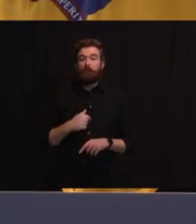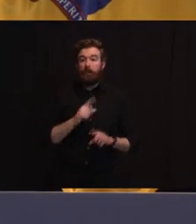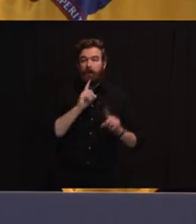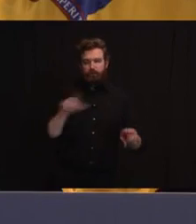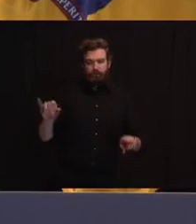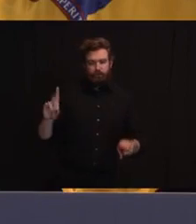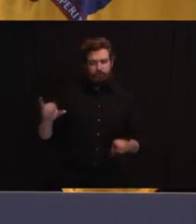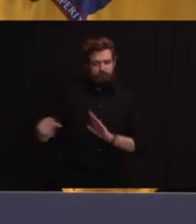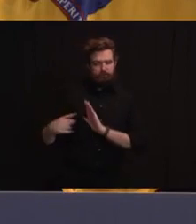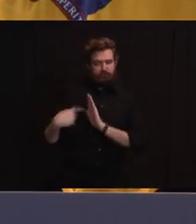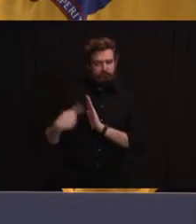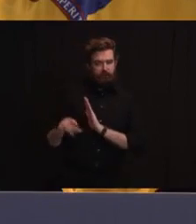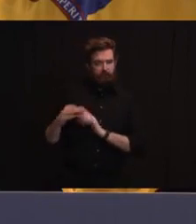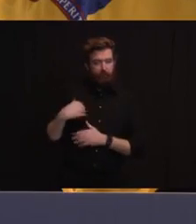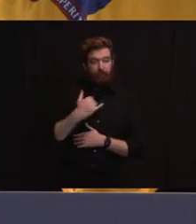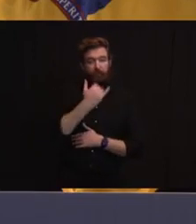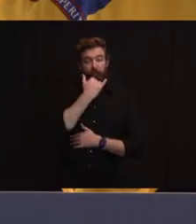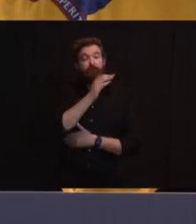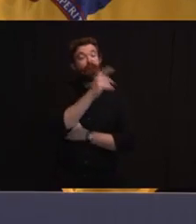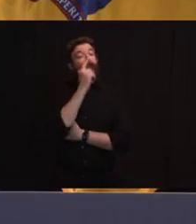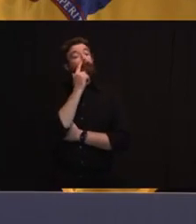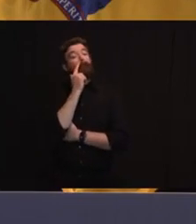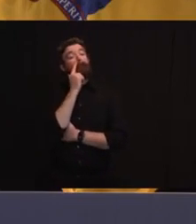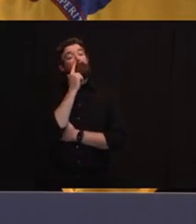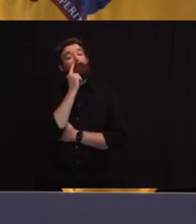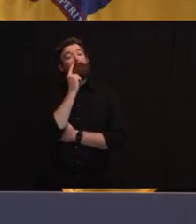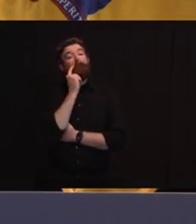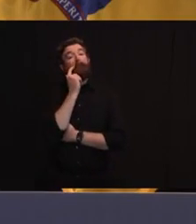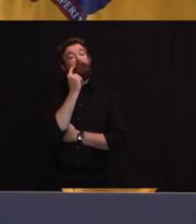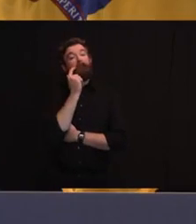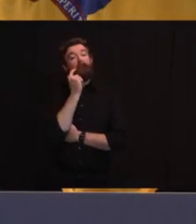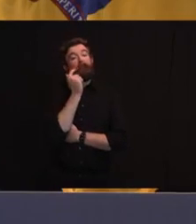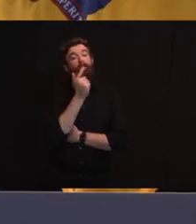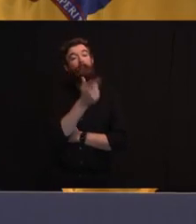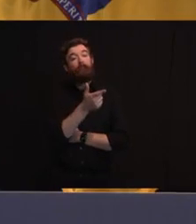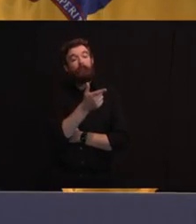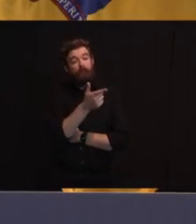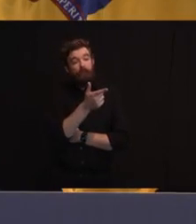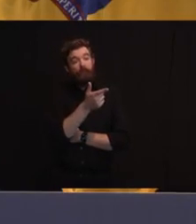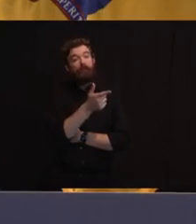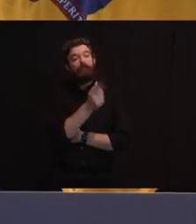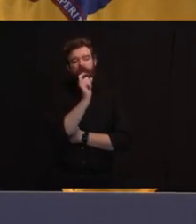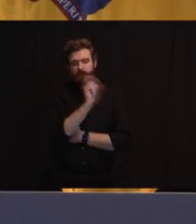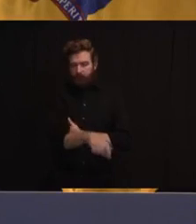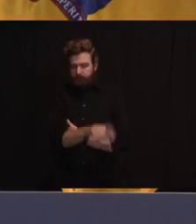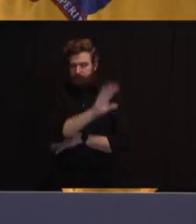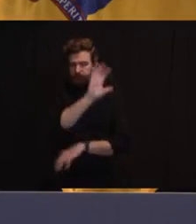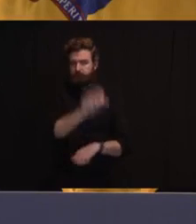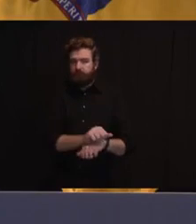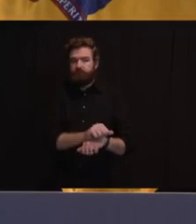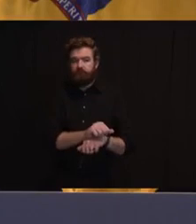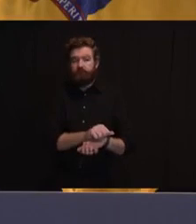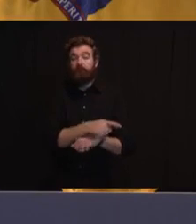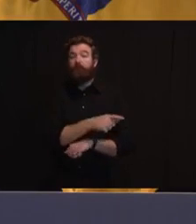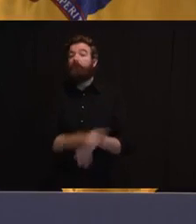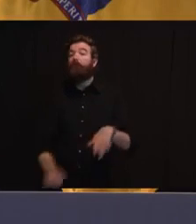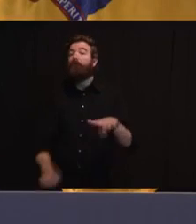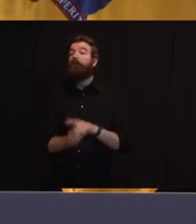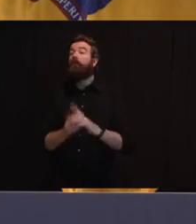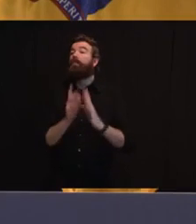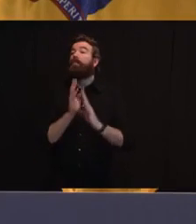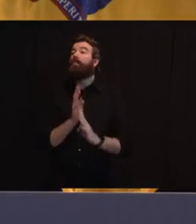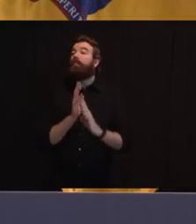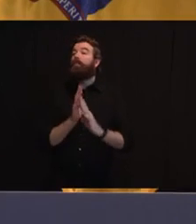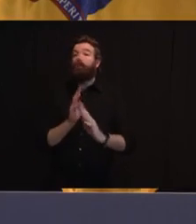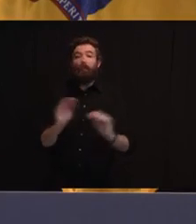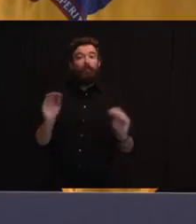appointments-based system, and it must remain that way. We can't be overrun, particularly given the enormity of the supply-demand imbalance,